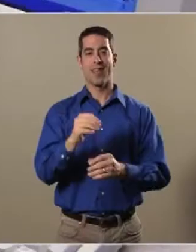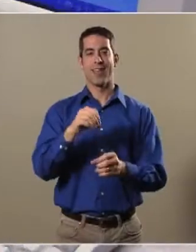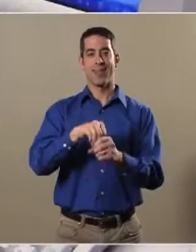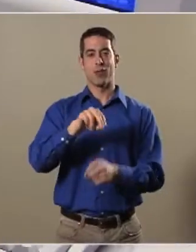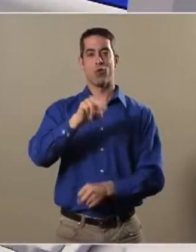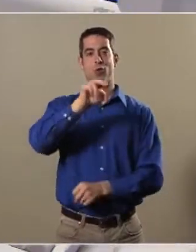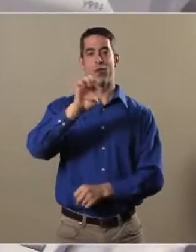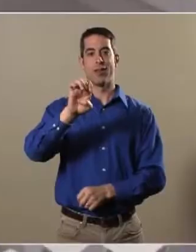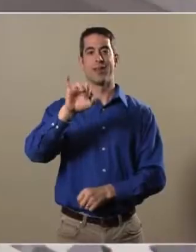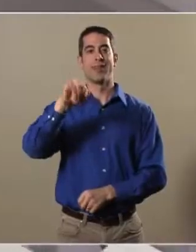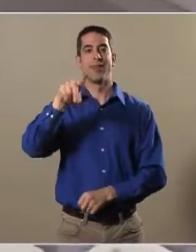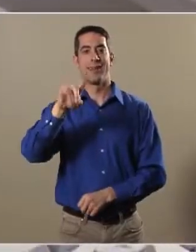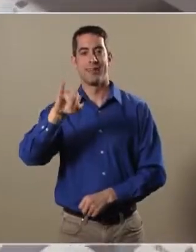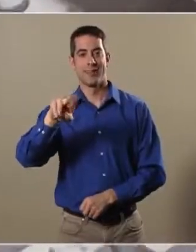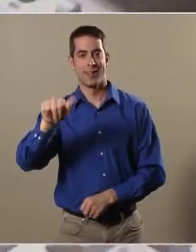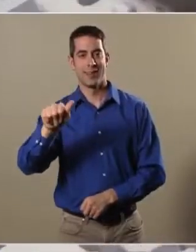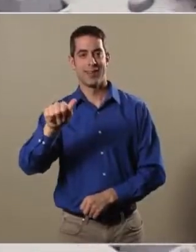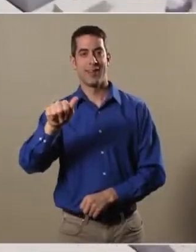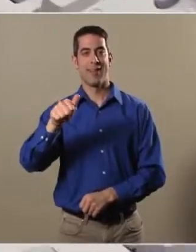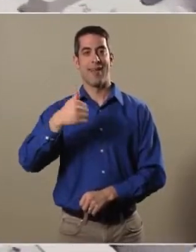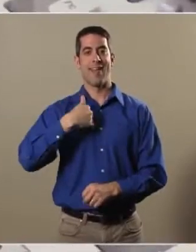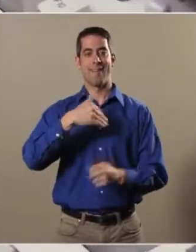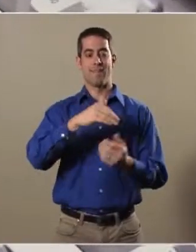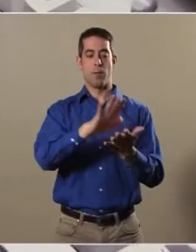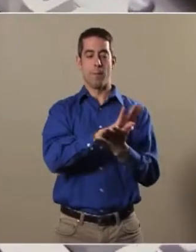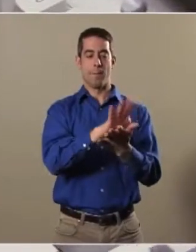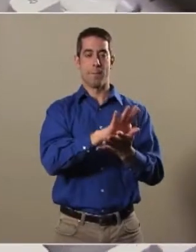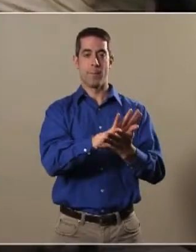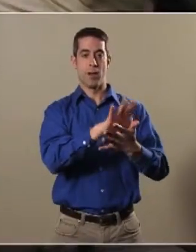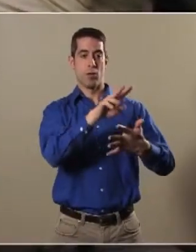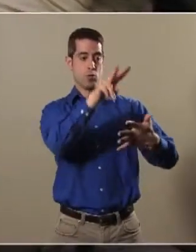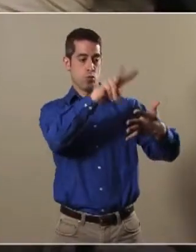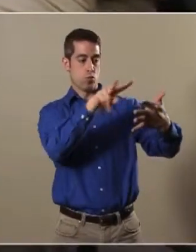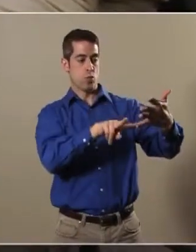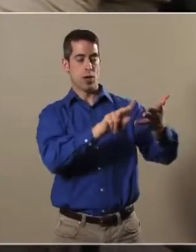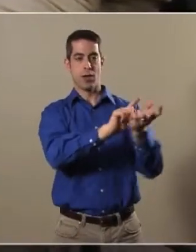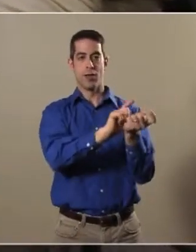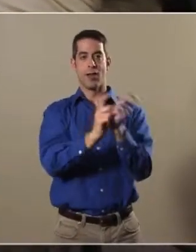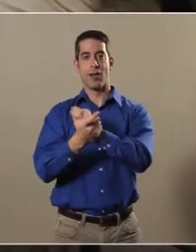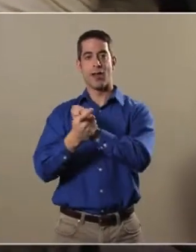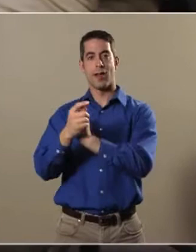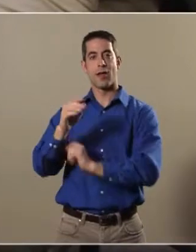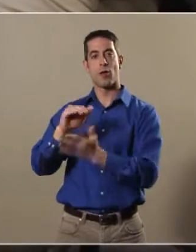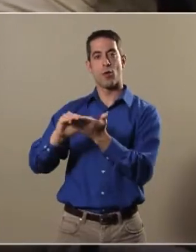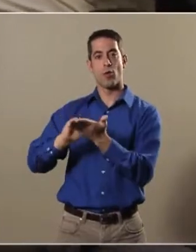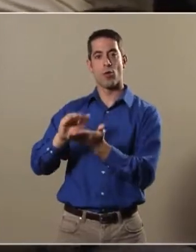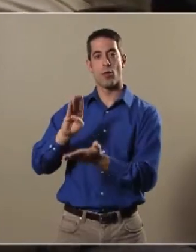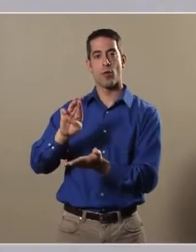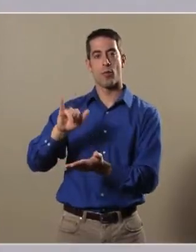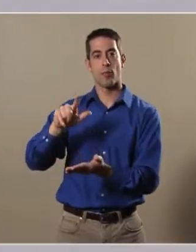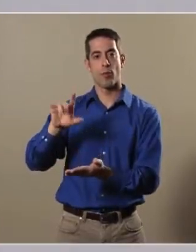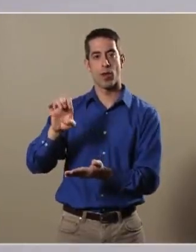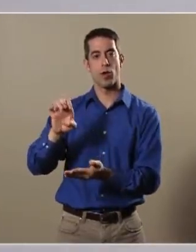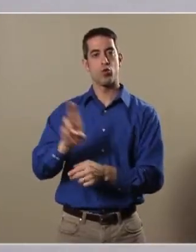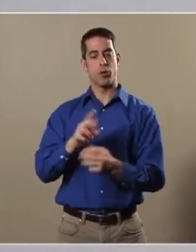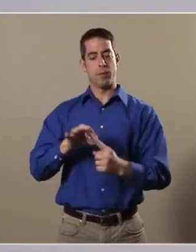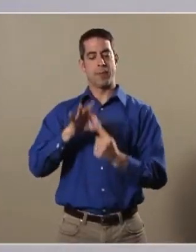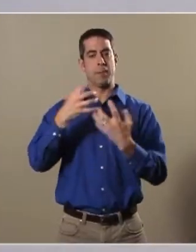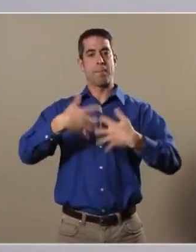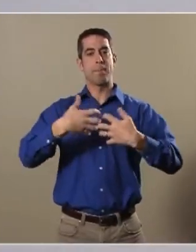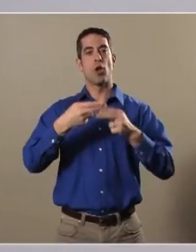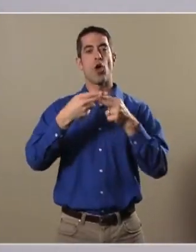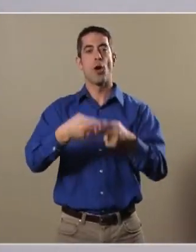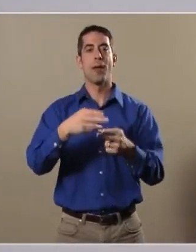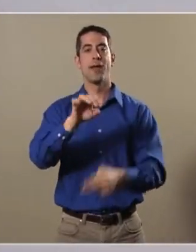business cards in Braille. We transcribe information in Braille using an electronic Braille embosser on a fee-for-service basis